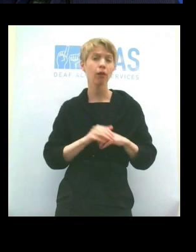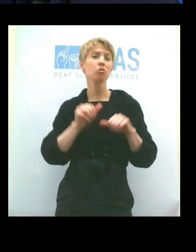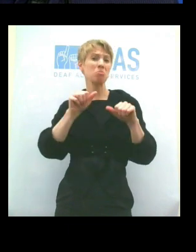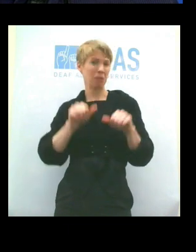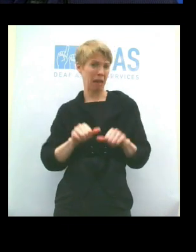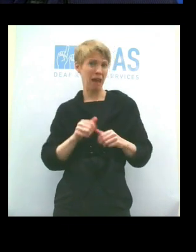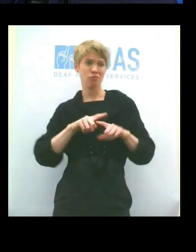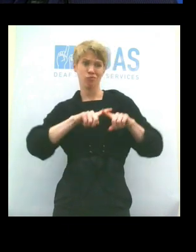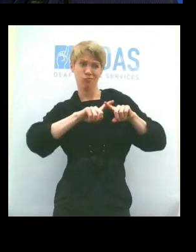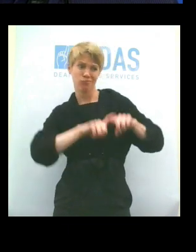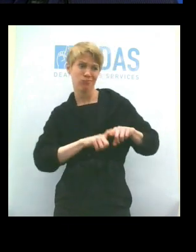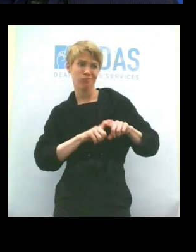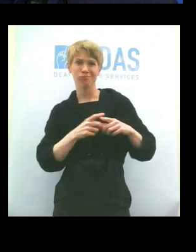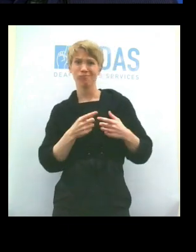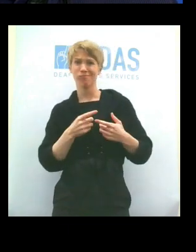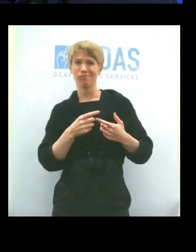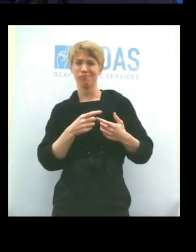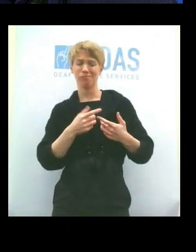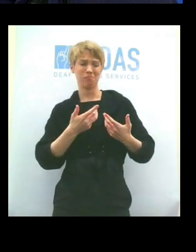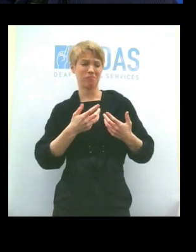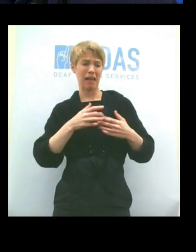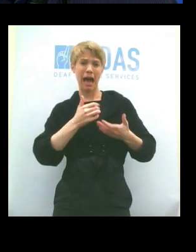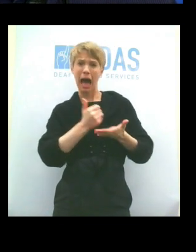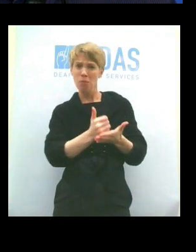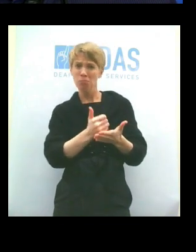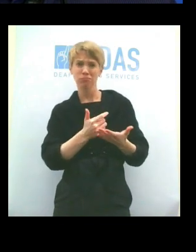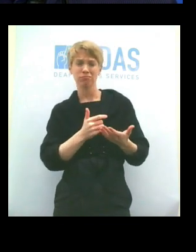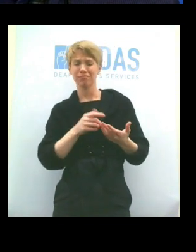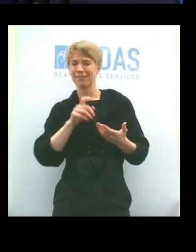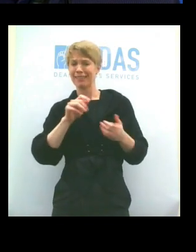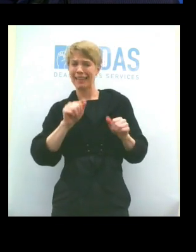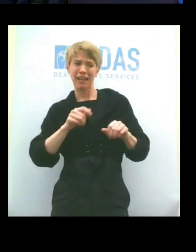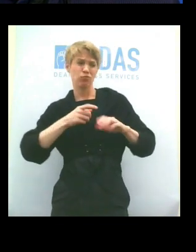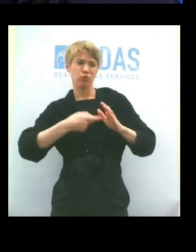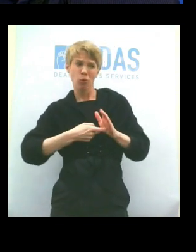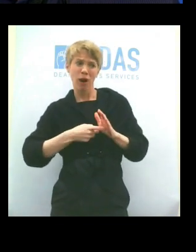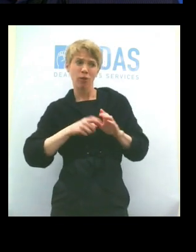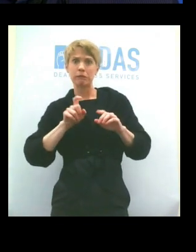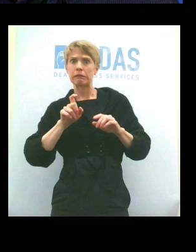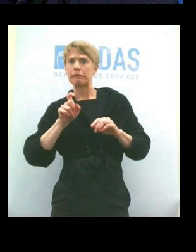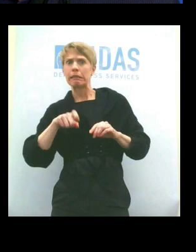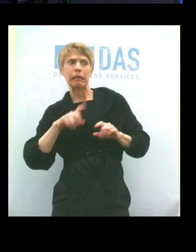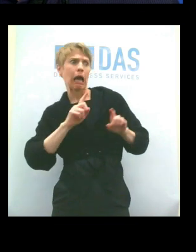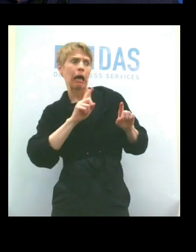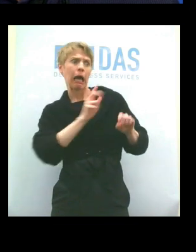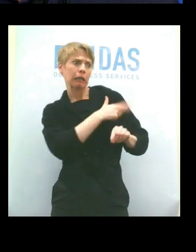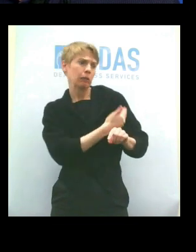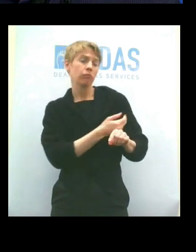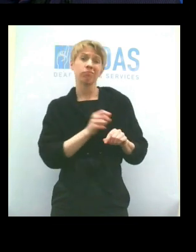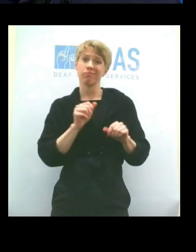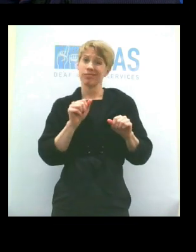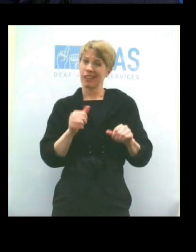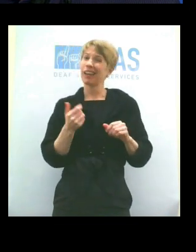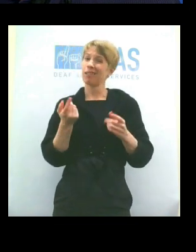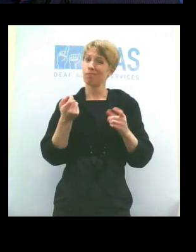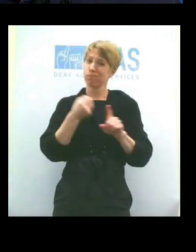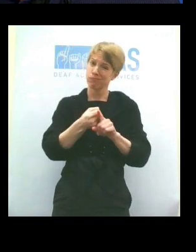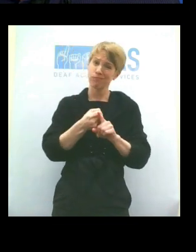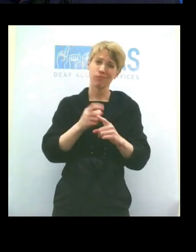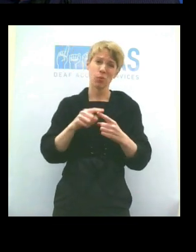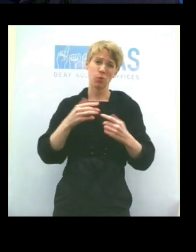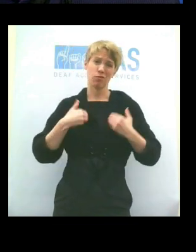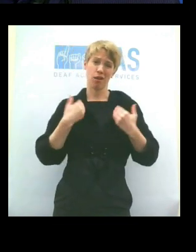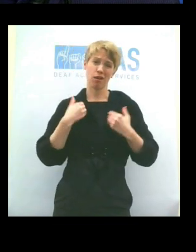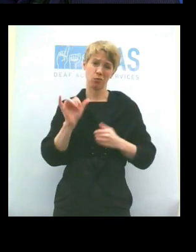if you're younger, between the ages of 20 and 44. Now here's the hospitalization data for all of Western New York. And you can see